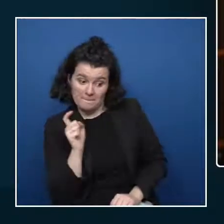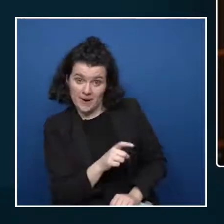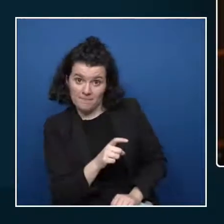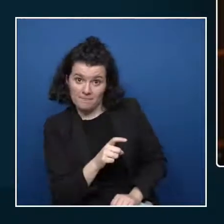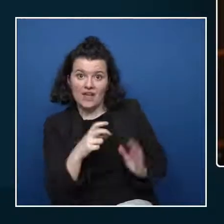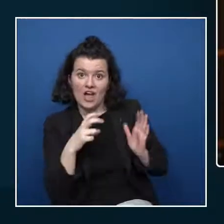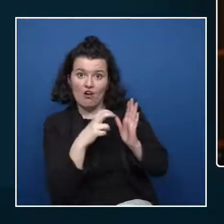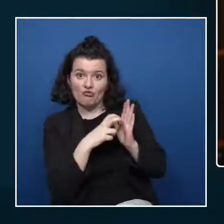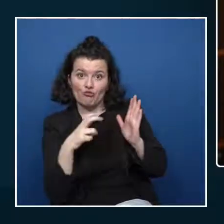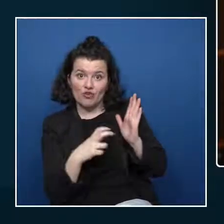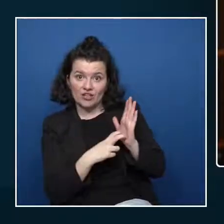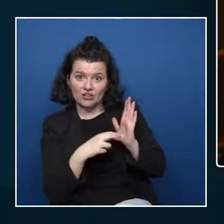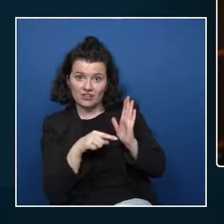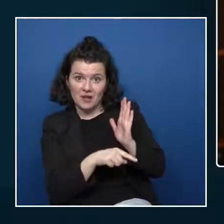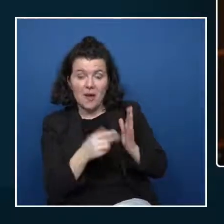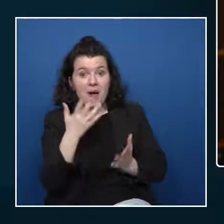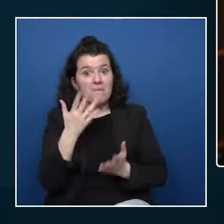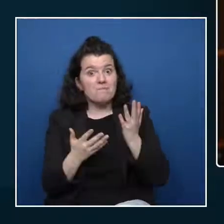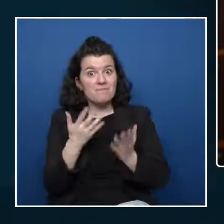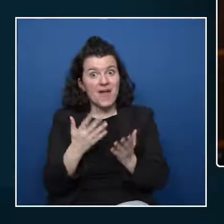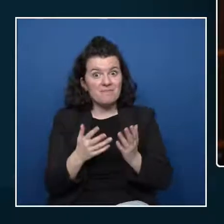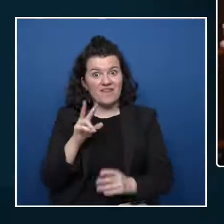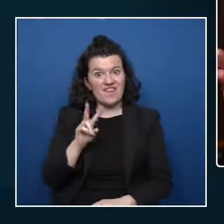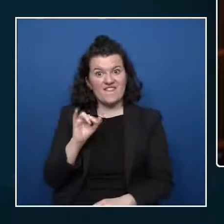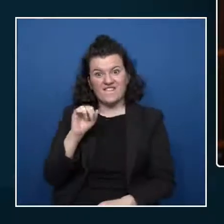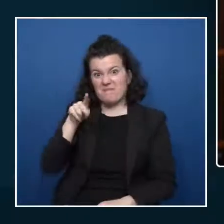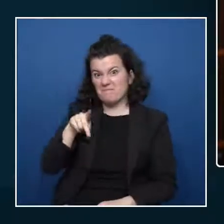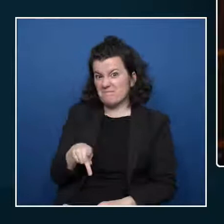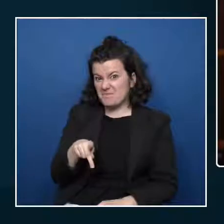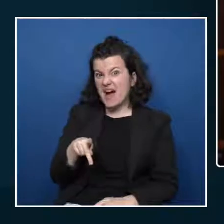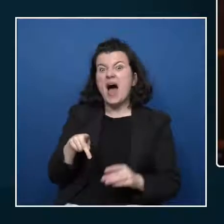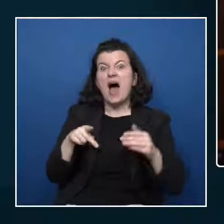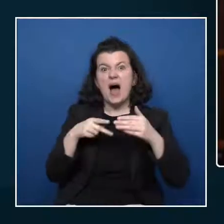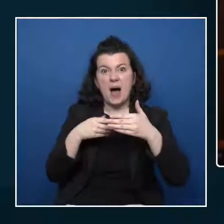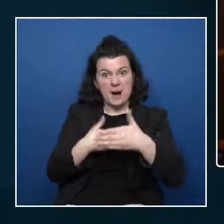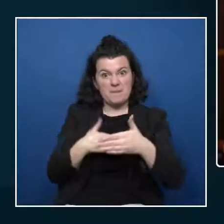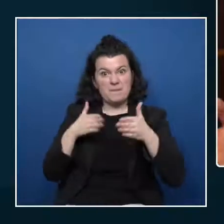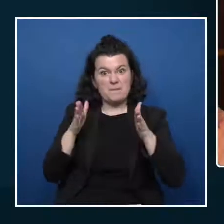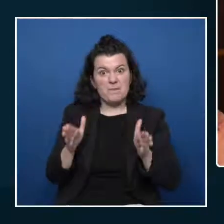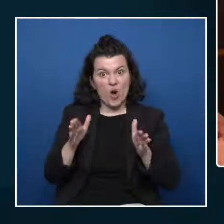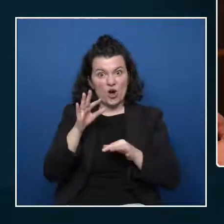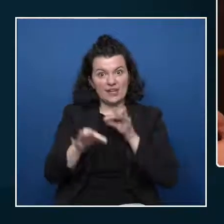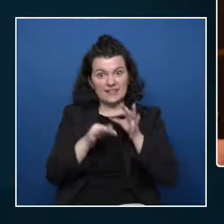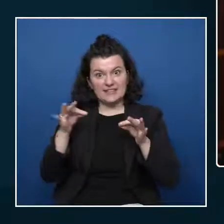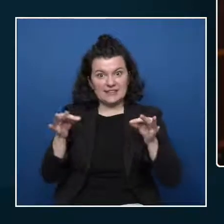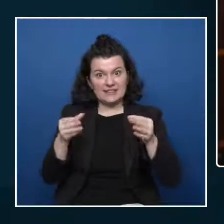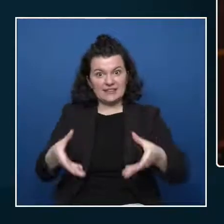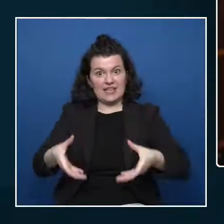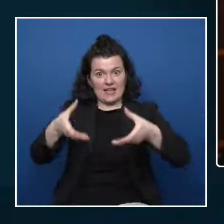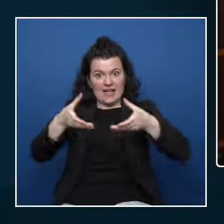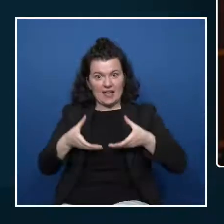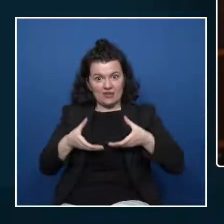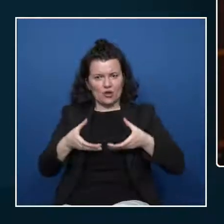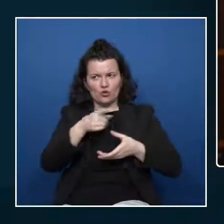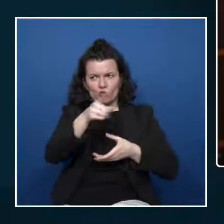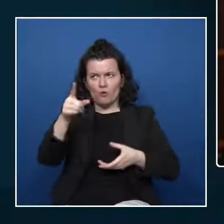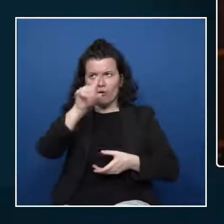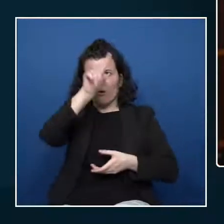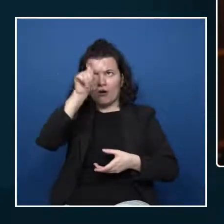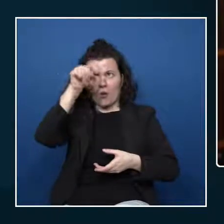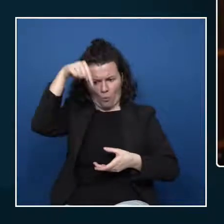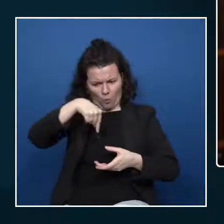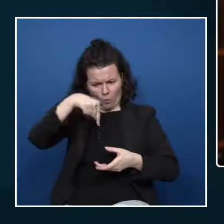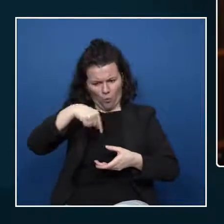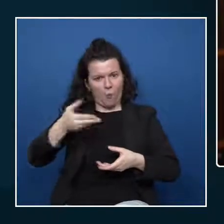receive a VIP box. And you might ask, what is a VIP box? I don't know. They wouldn't tell. No, but it